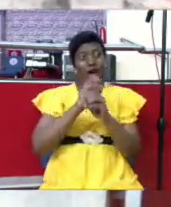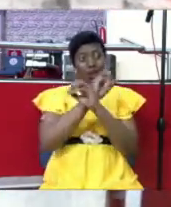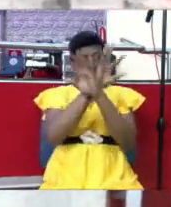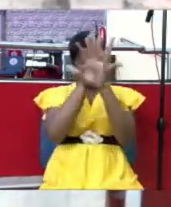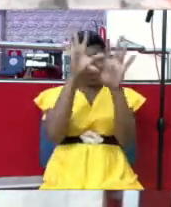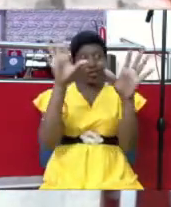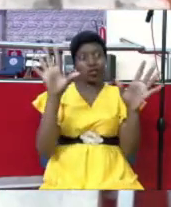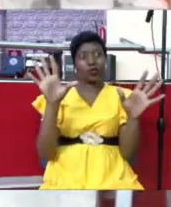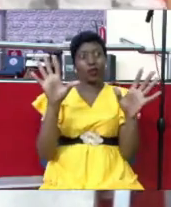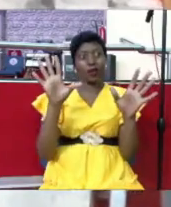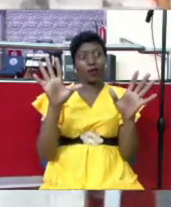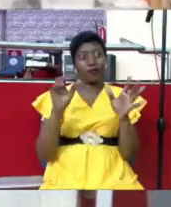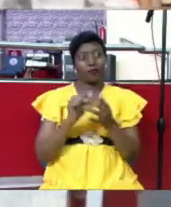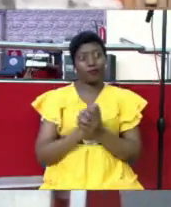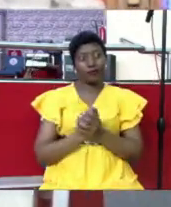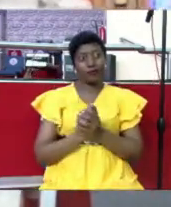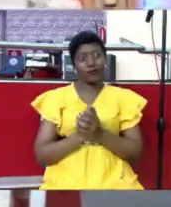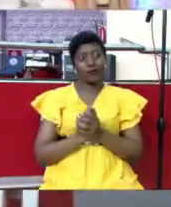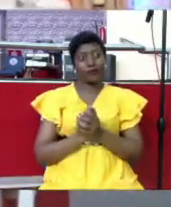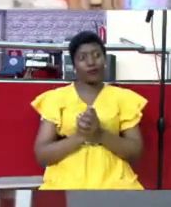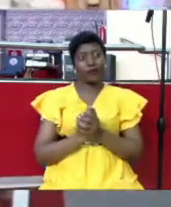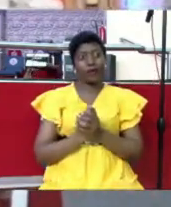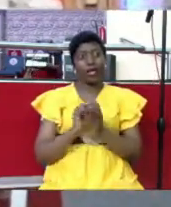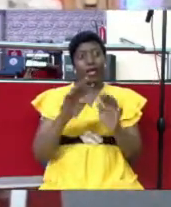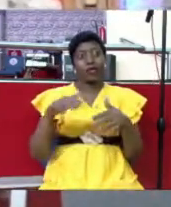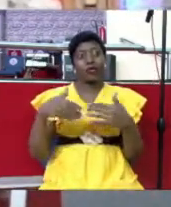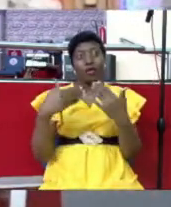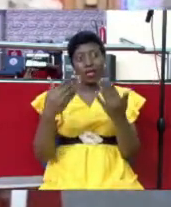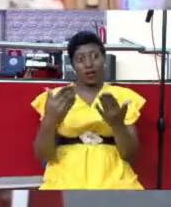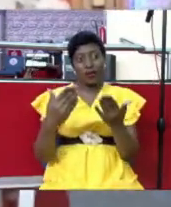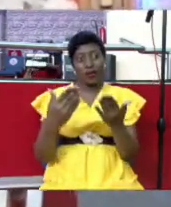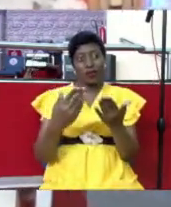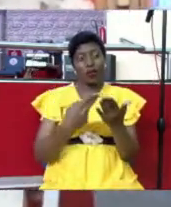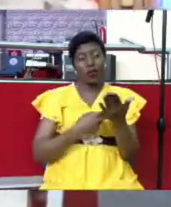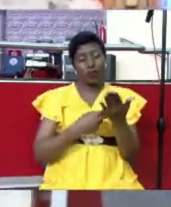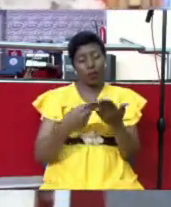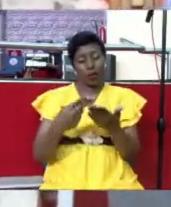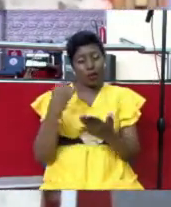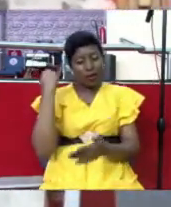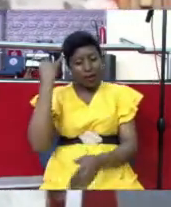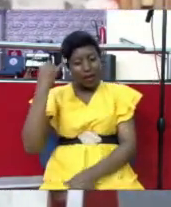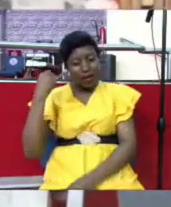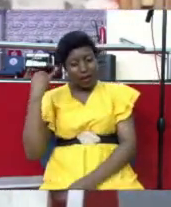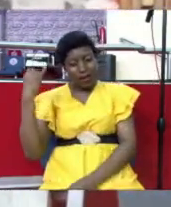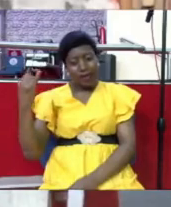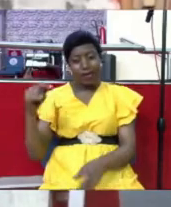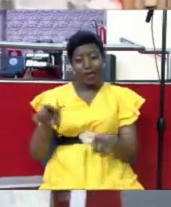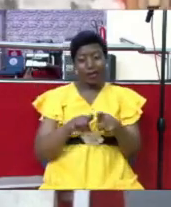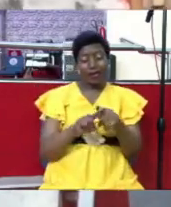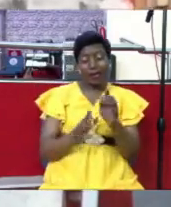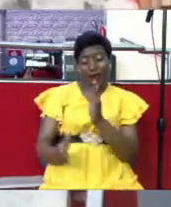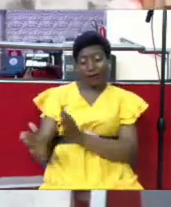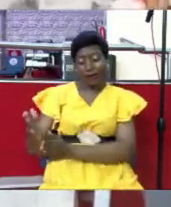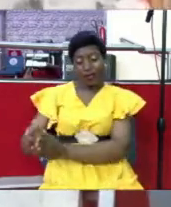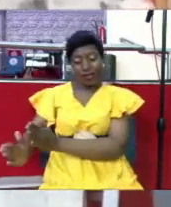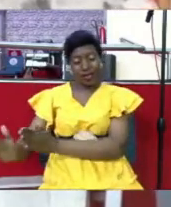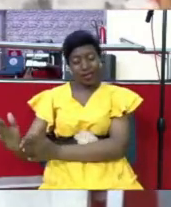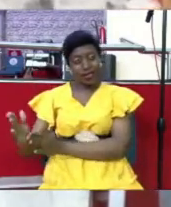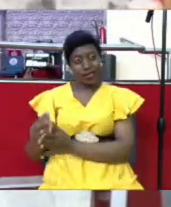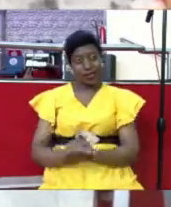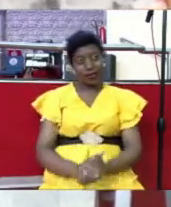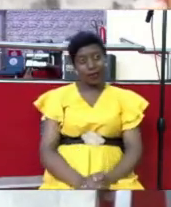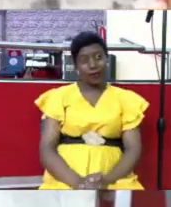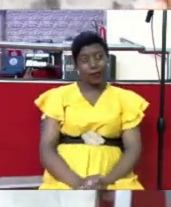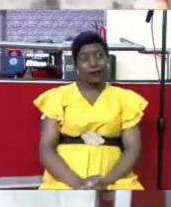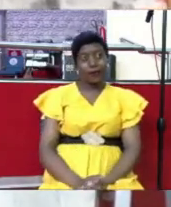itaweza kukupatia ufunuo. It will give us divine ideas and divine strategies. Itakupatia ufunuo wa kiungu na